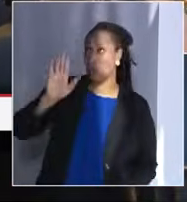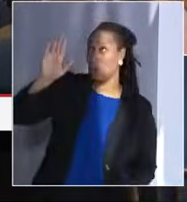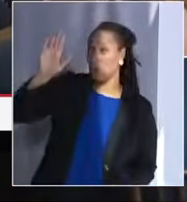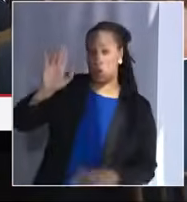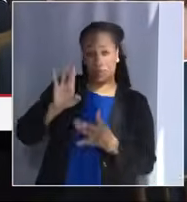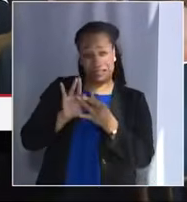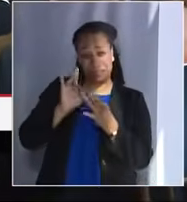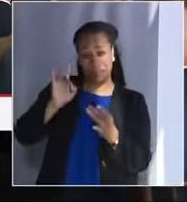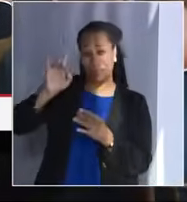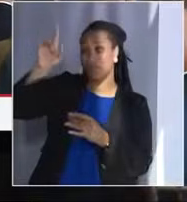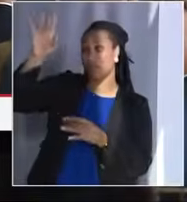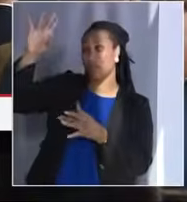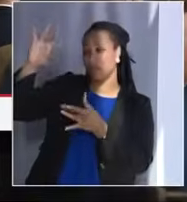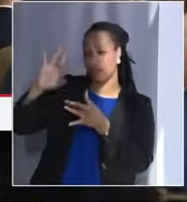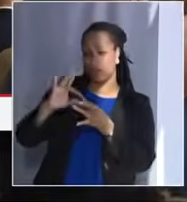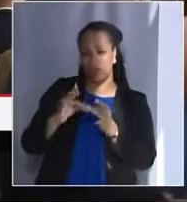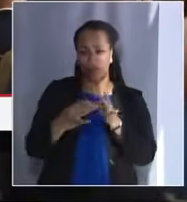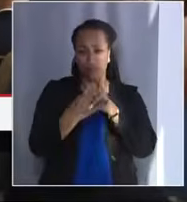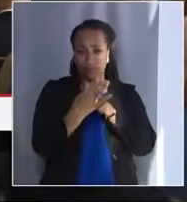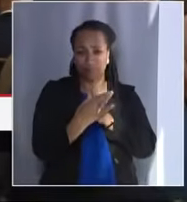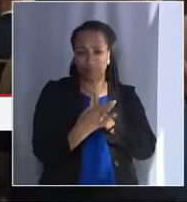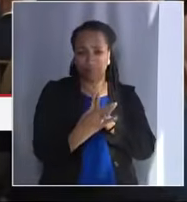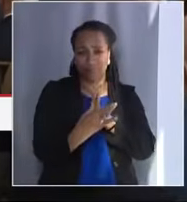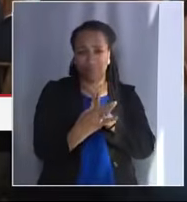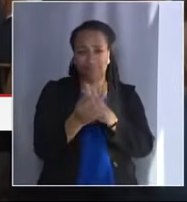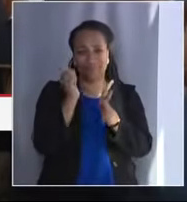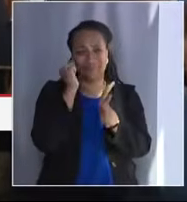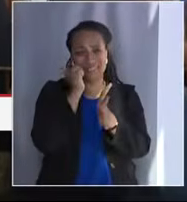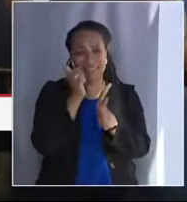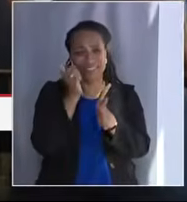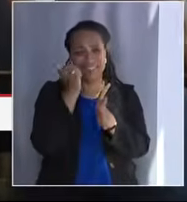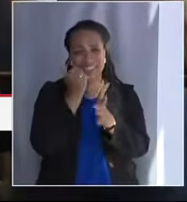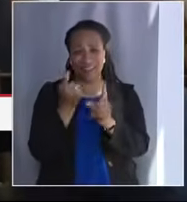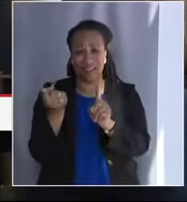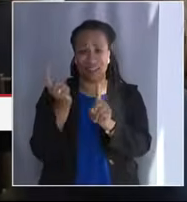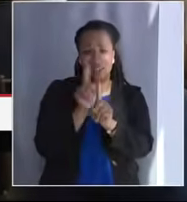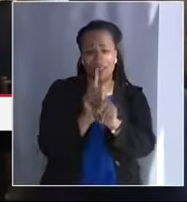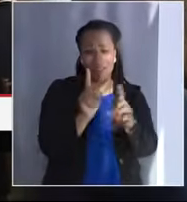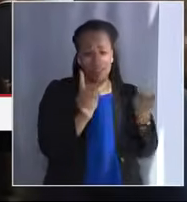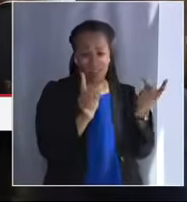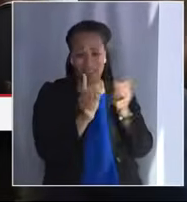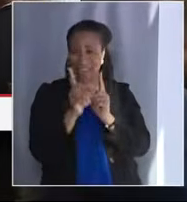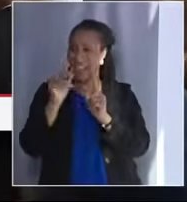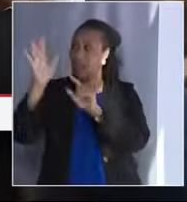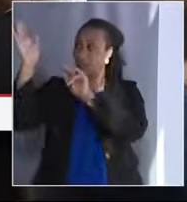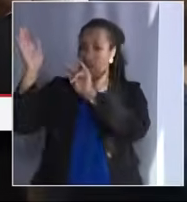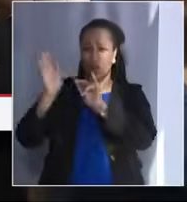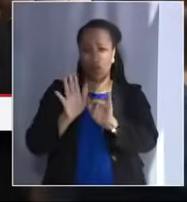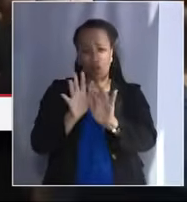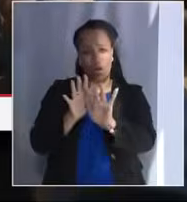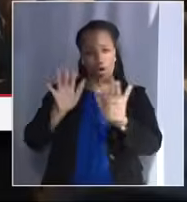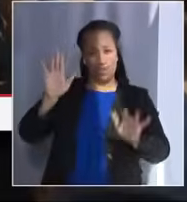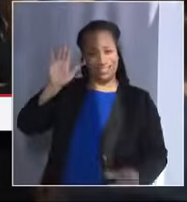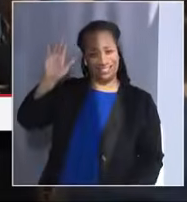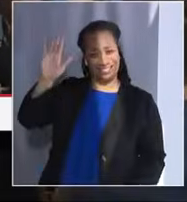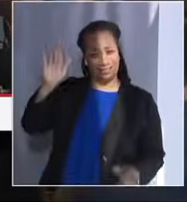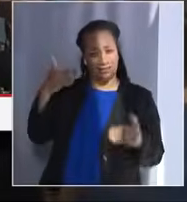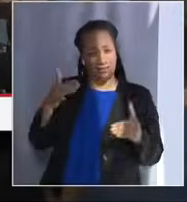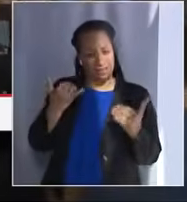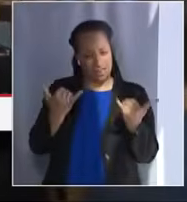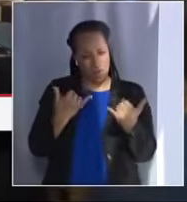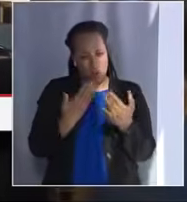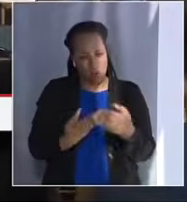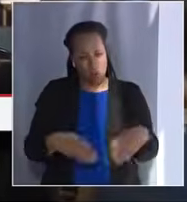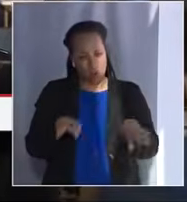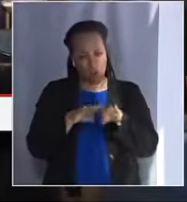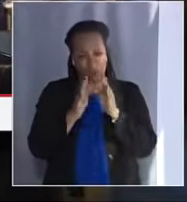gloriam, for the greater glory of God. Always grateful, we close our prayer in one voice and say, Amen.